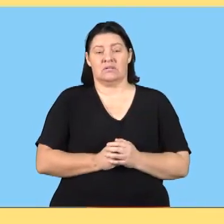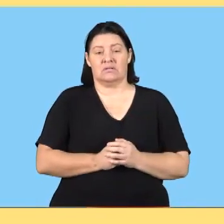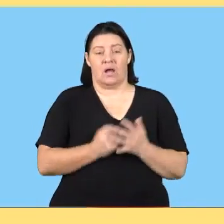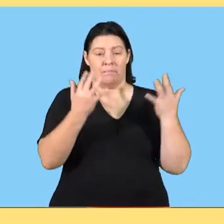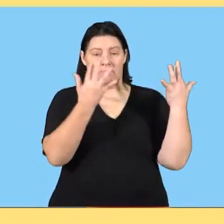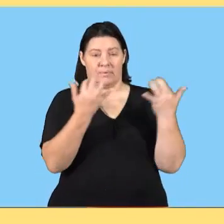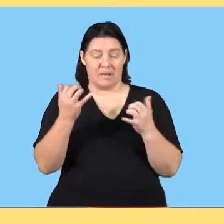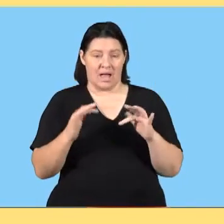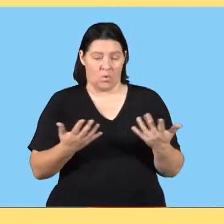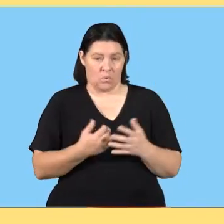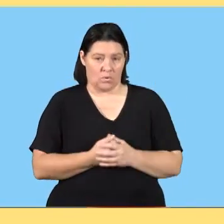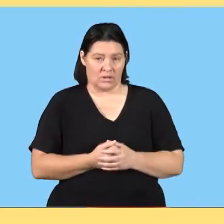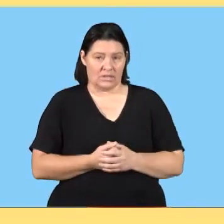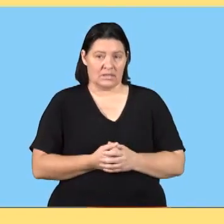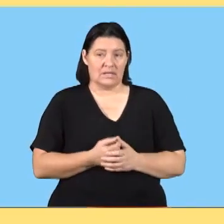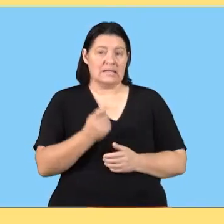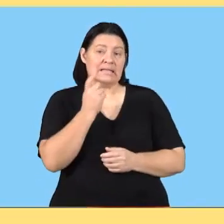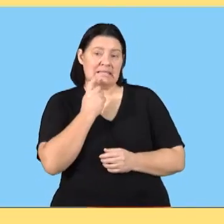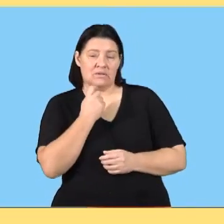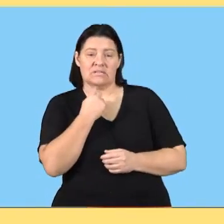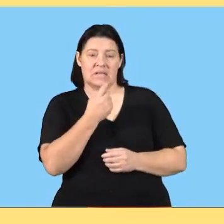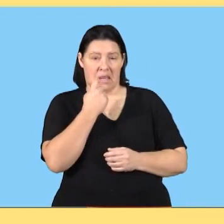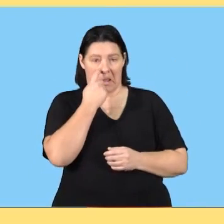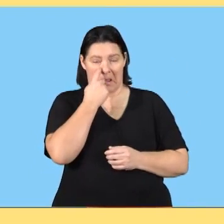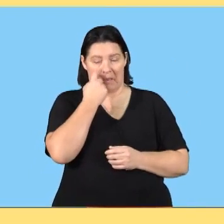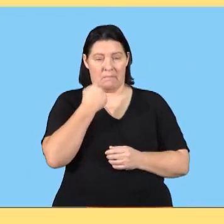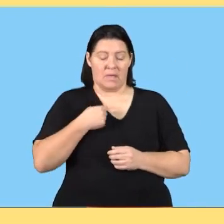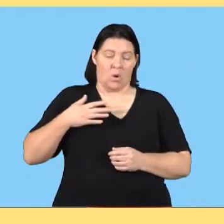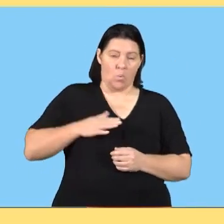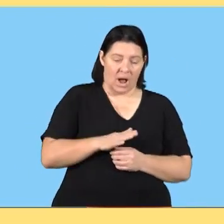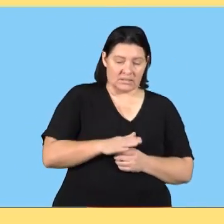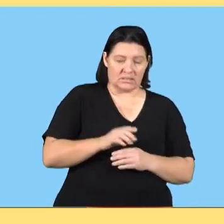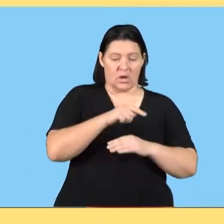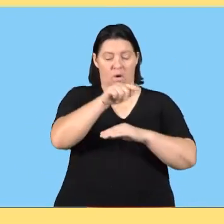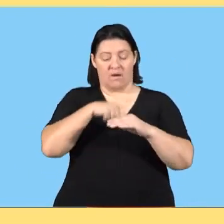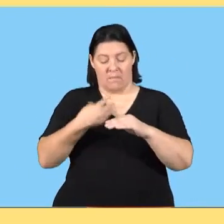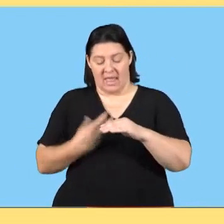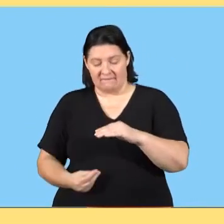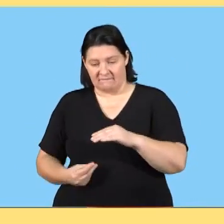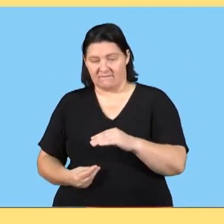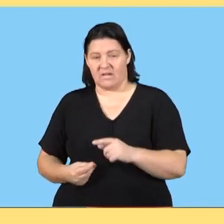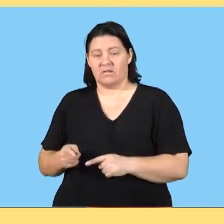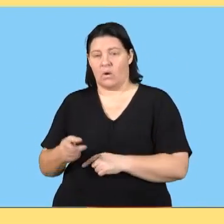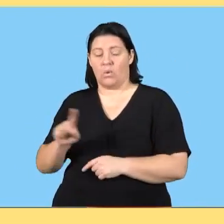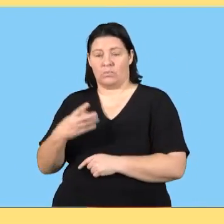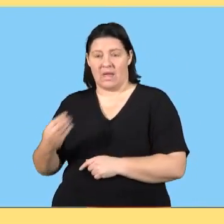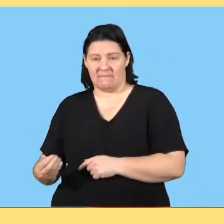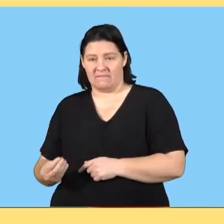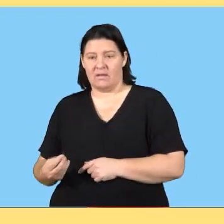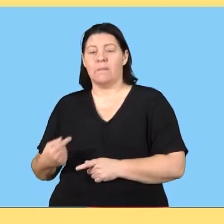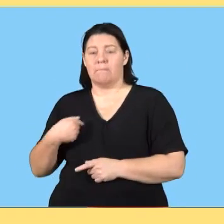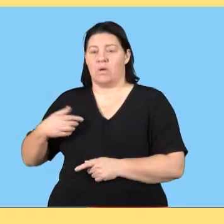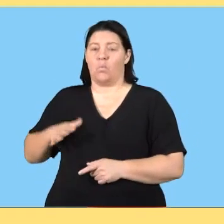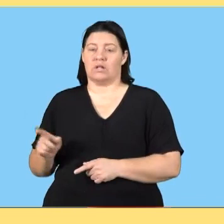the way to calculate. It is easy. You simply say what you want over what you have. Times what you have will